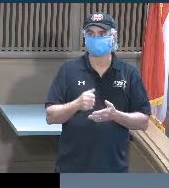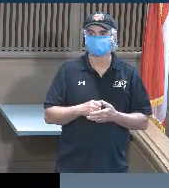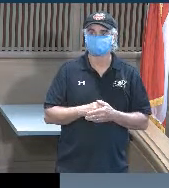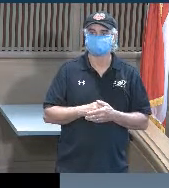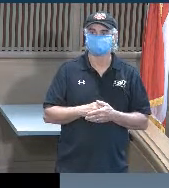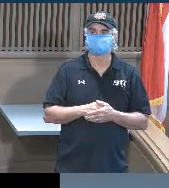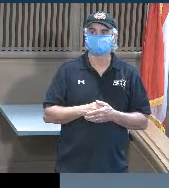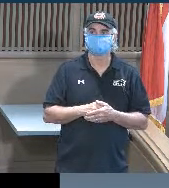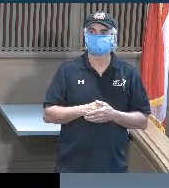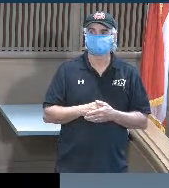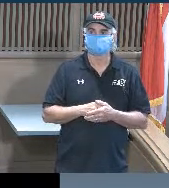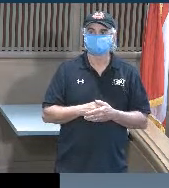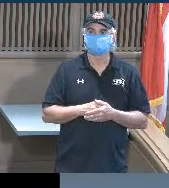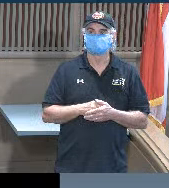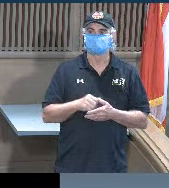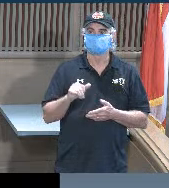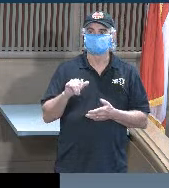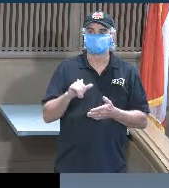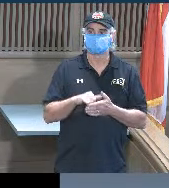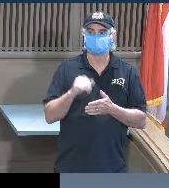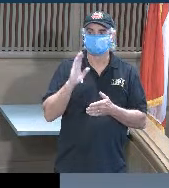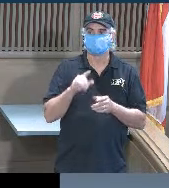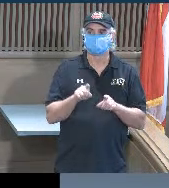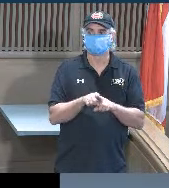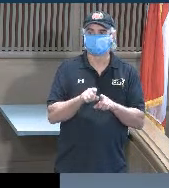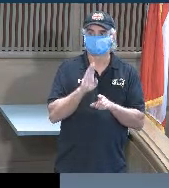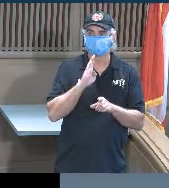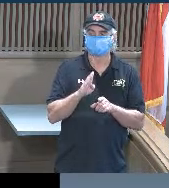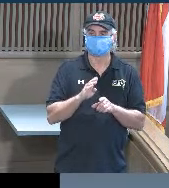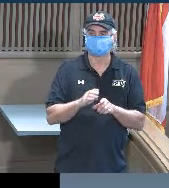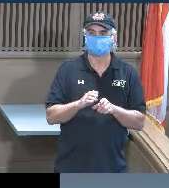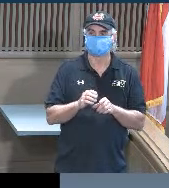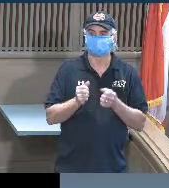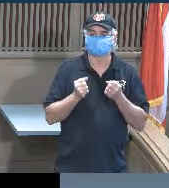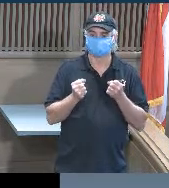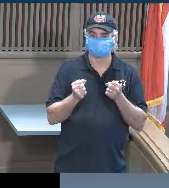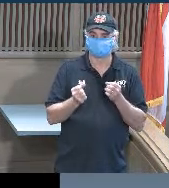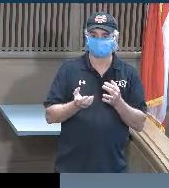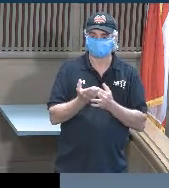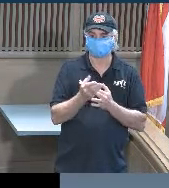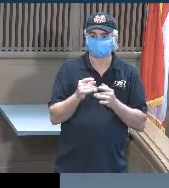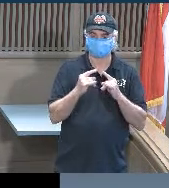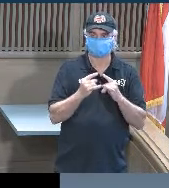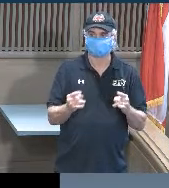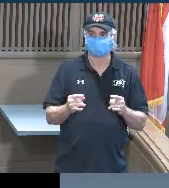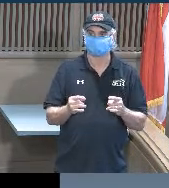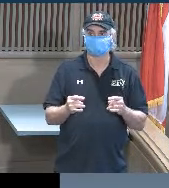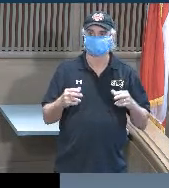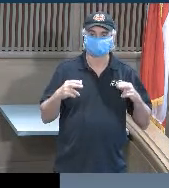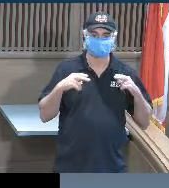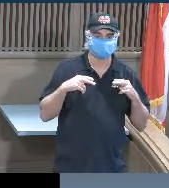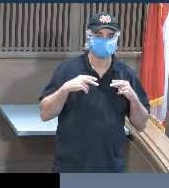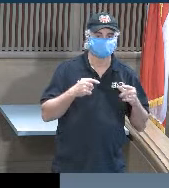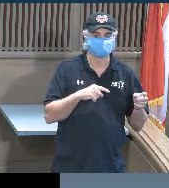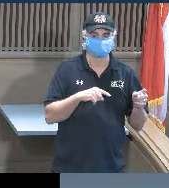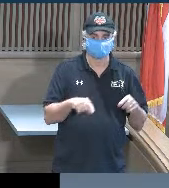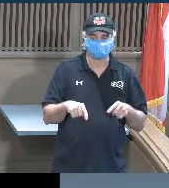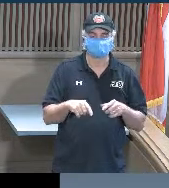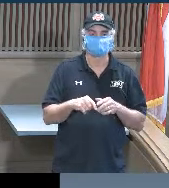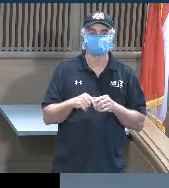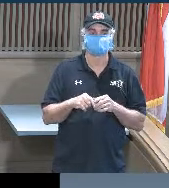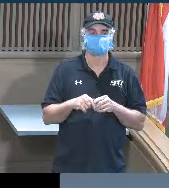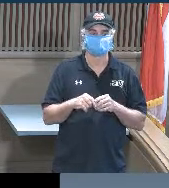That will also be drive-through tent, so it's going to make it quicker and faster. So again, the holidays are coming. They're getting very